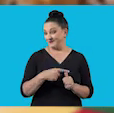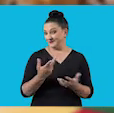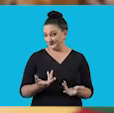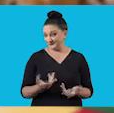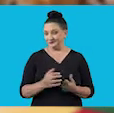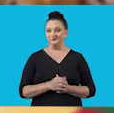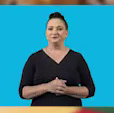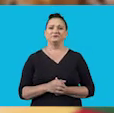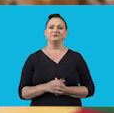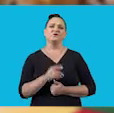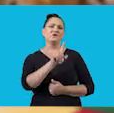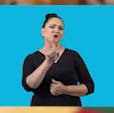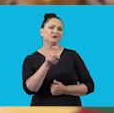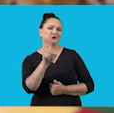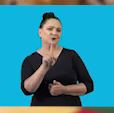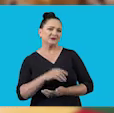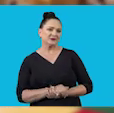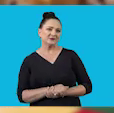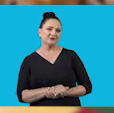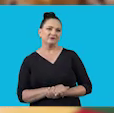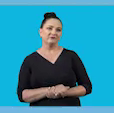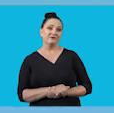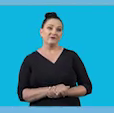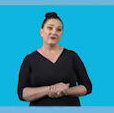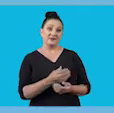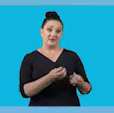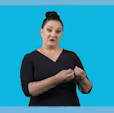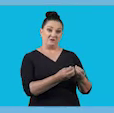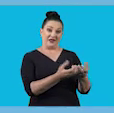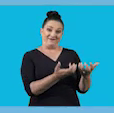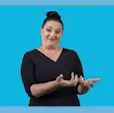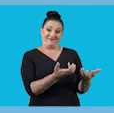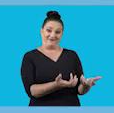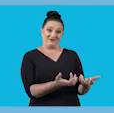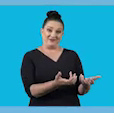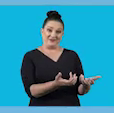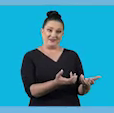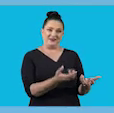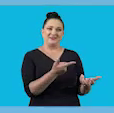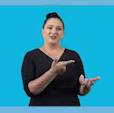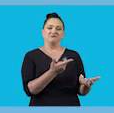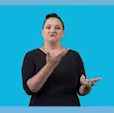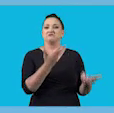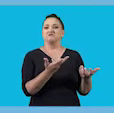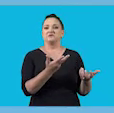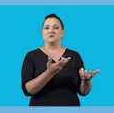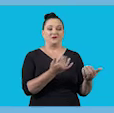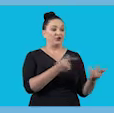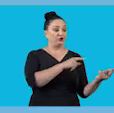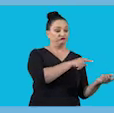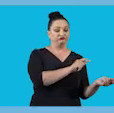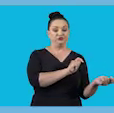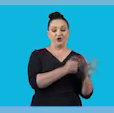question. And the question that I have for you is, what happens to the mass of a substance when a change of